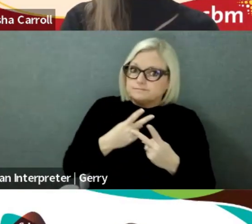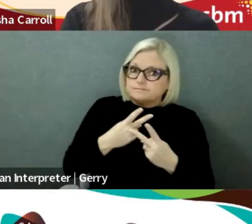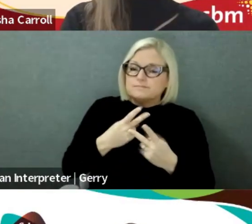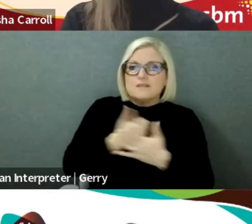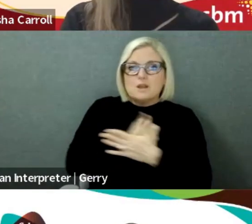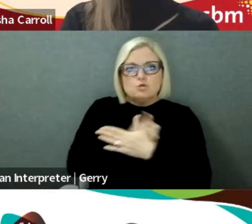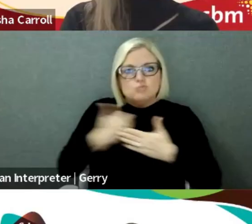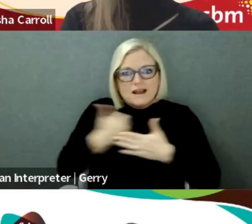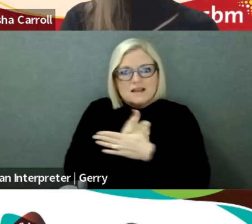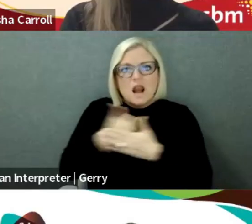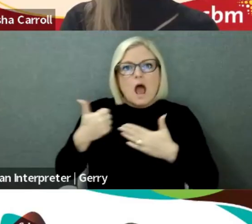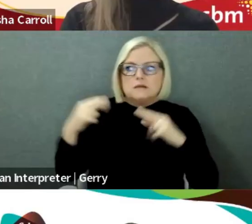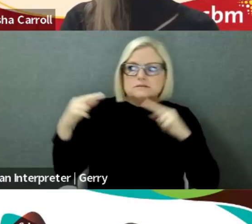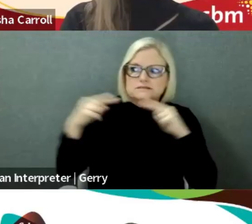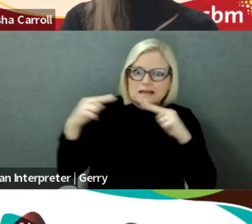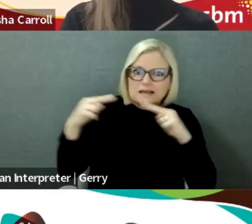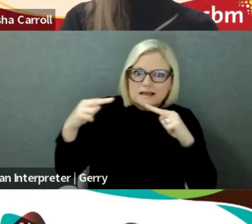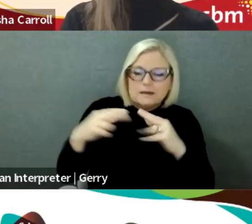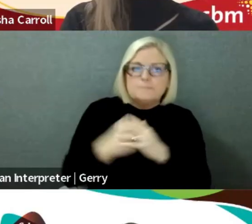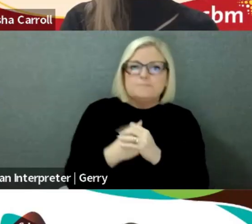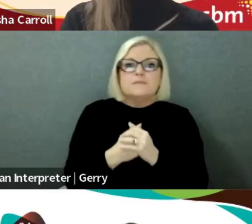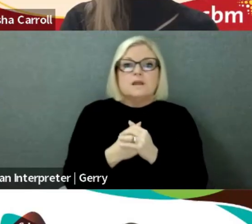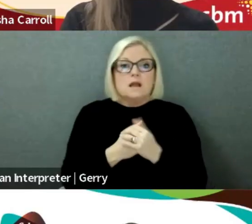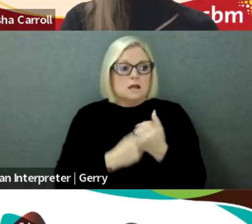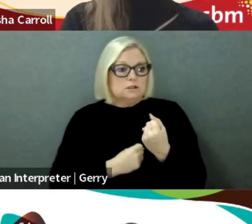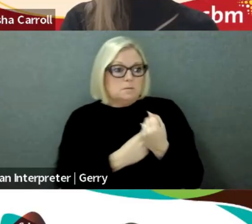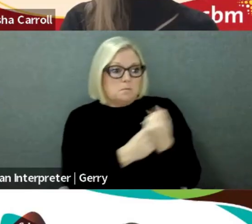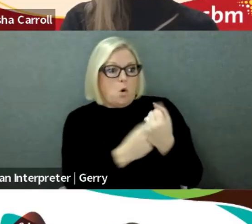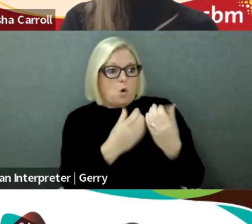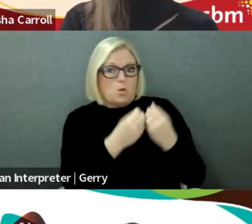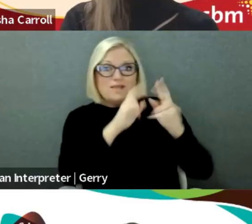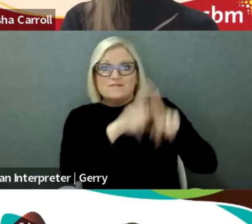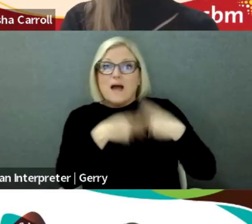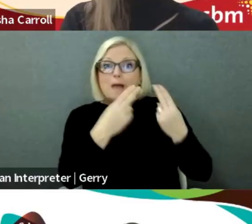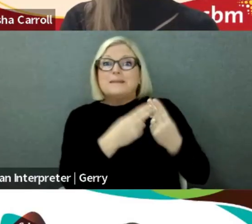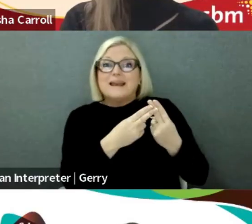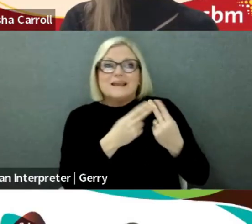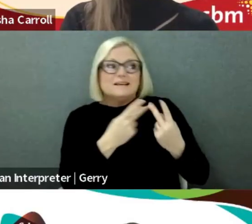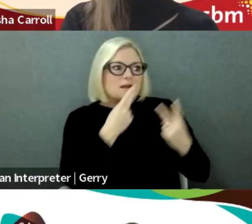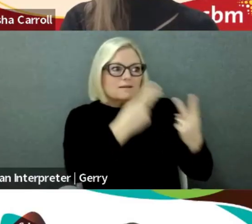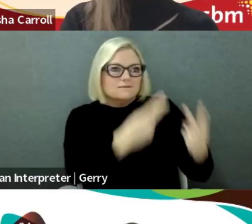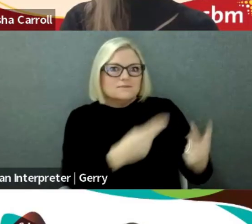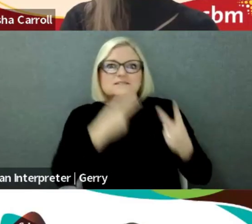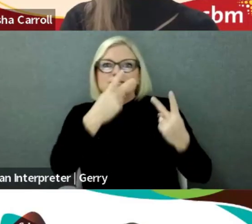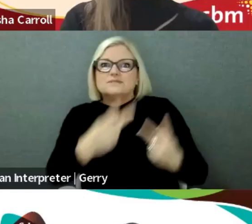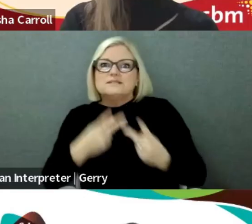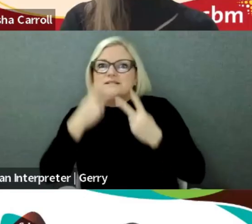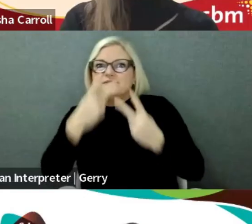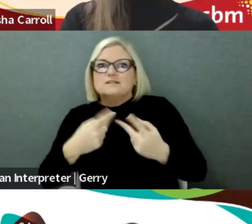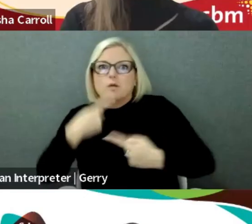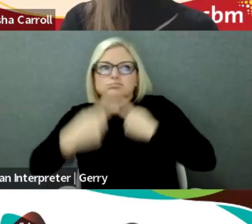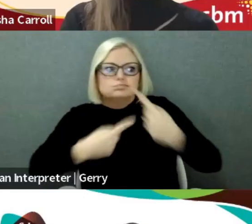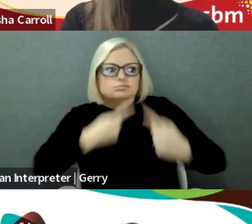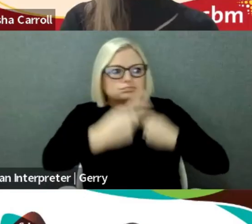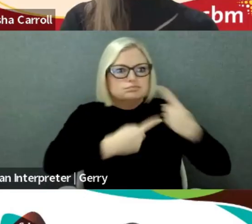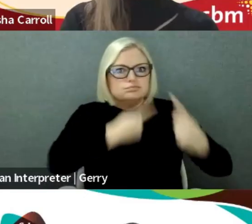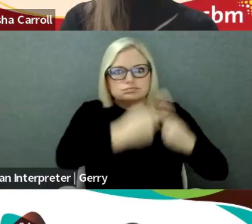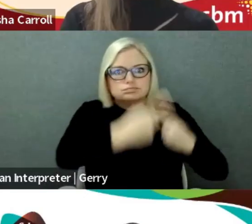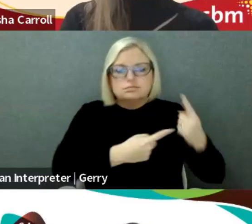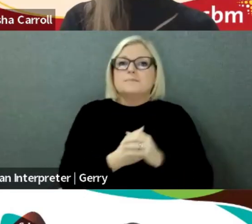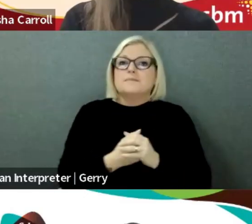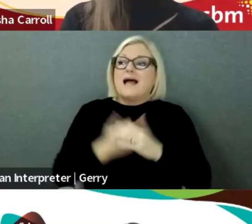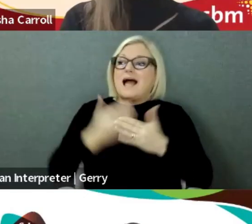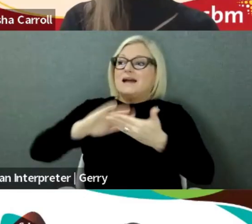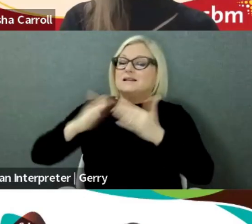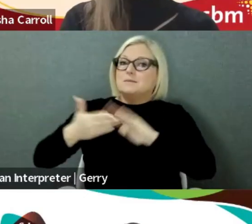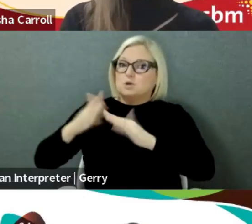their trust, and continued work with communities over time. OPDs need to journey with